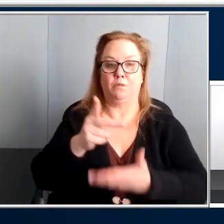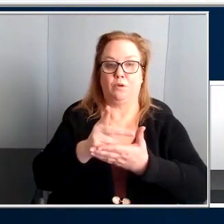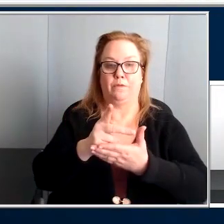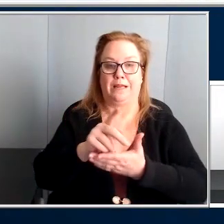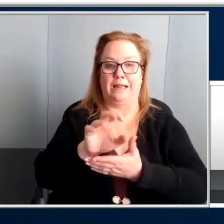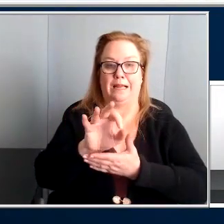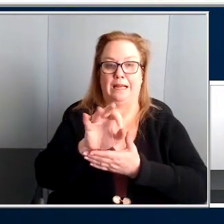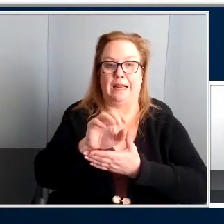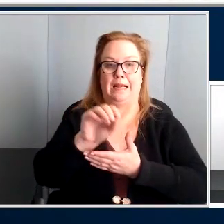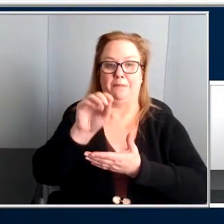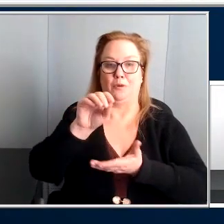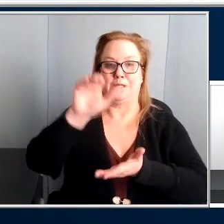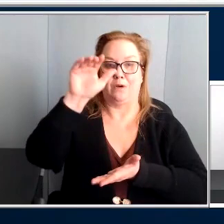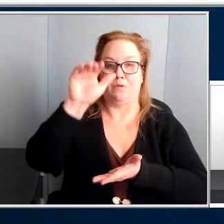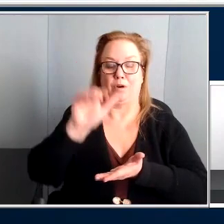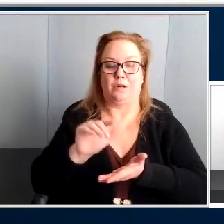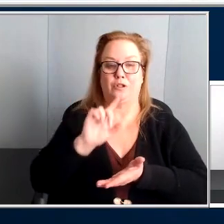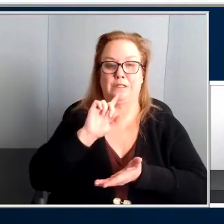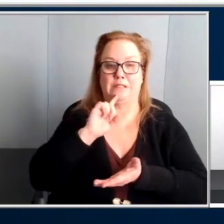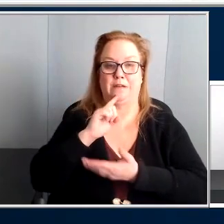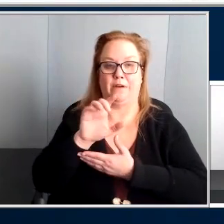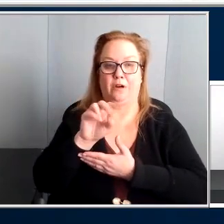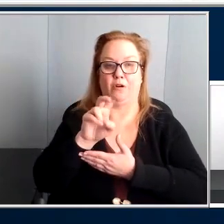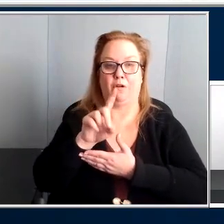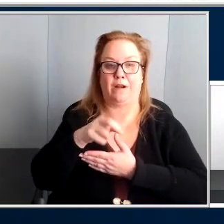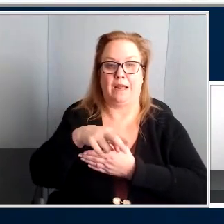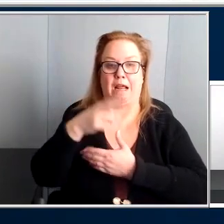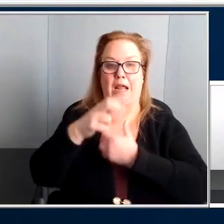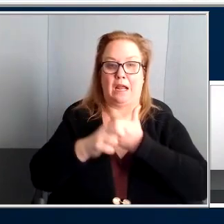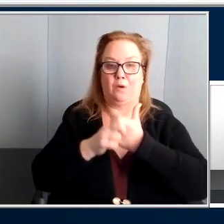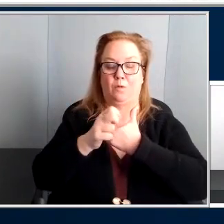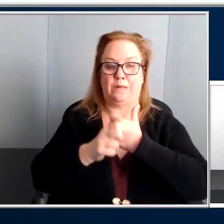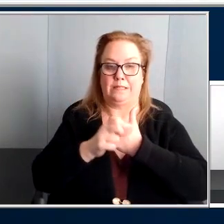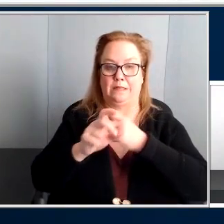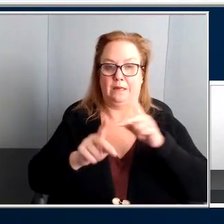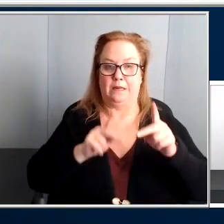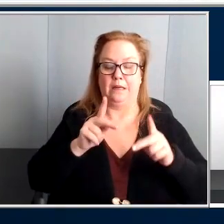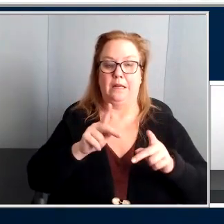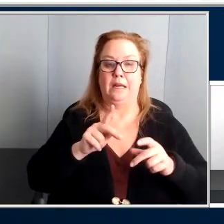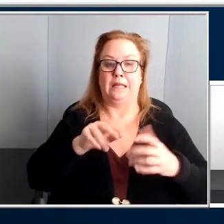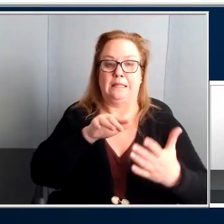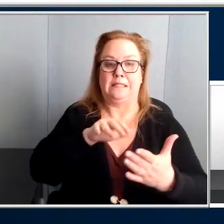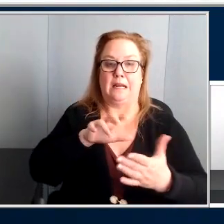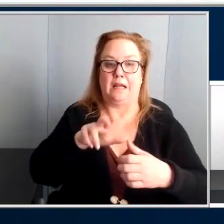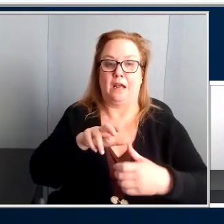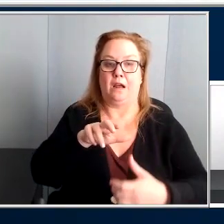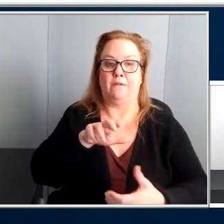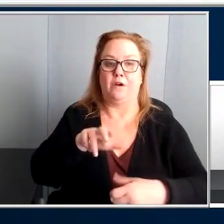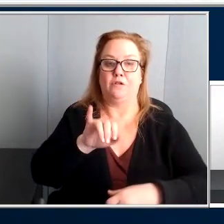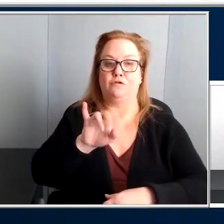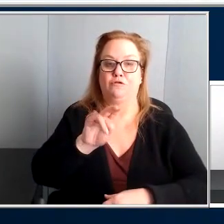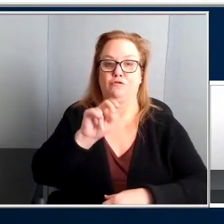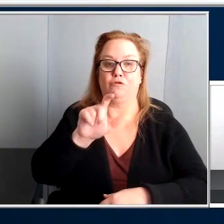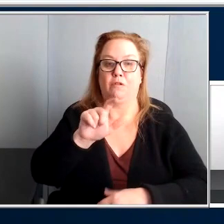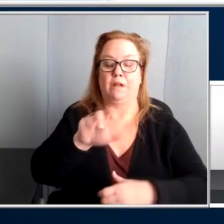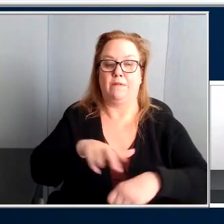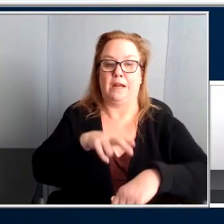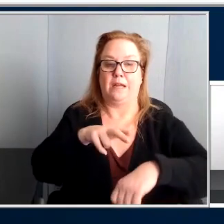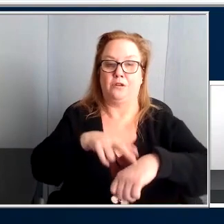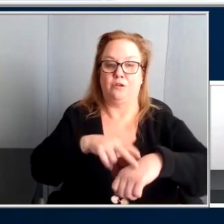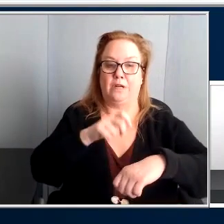90% reduction in severe COVID in high-risk people. But a study in the journal Nature says the drug has not been used to the